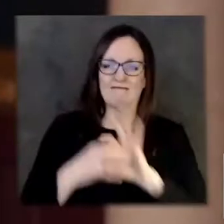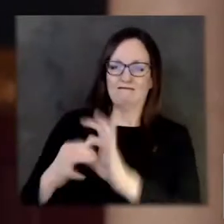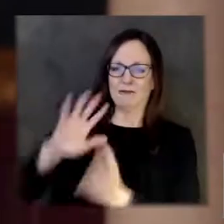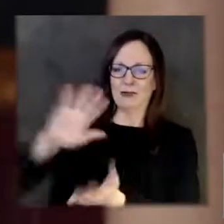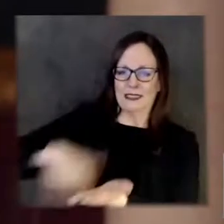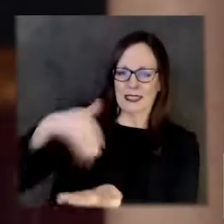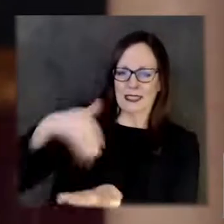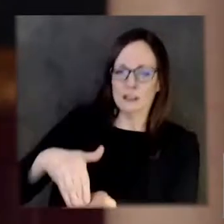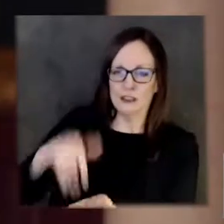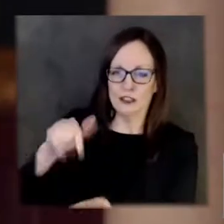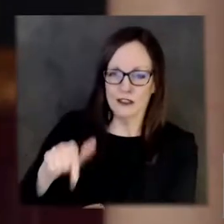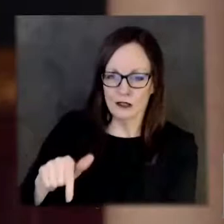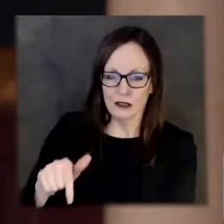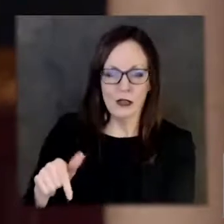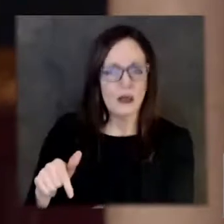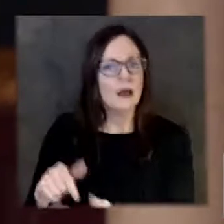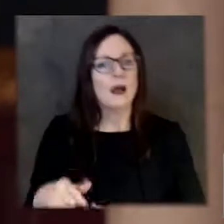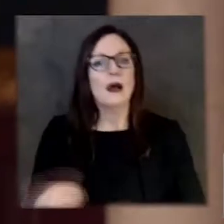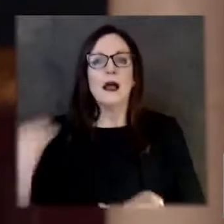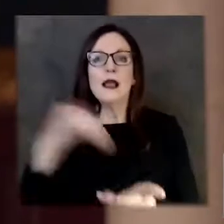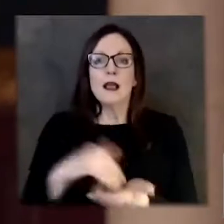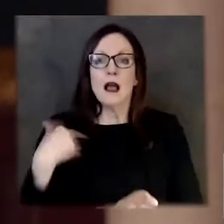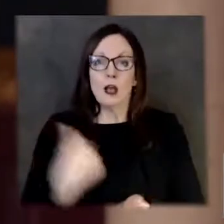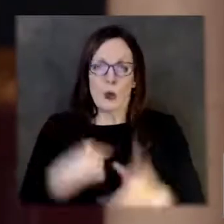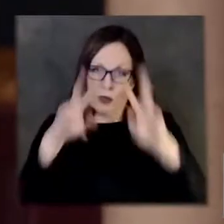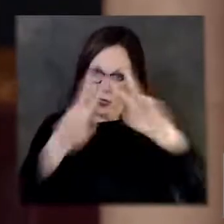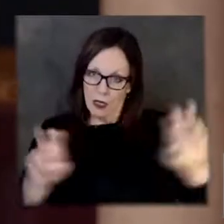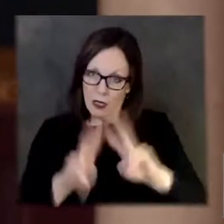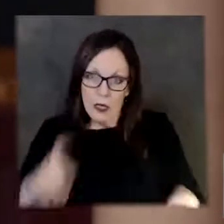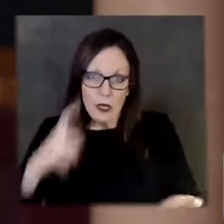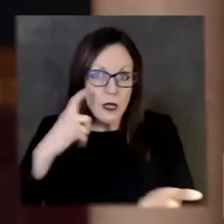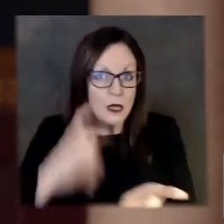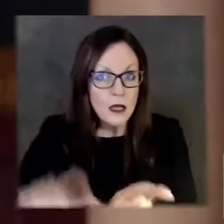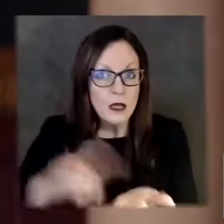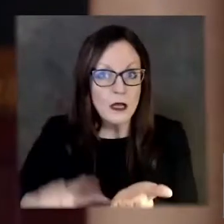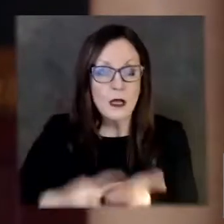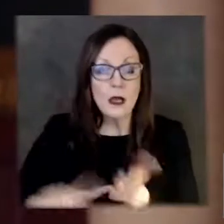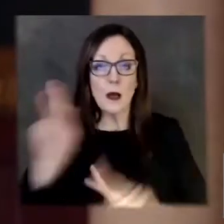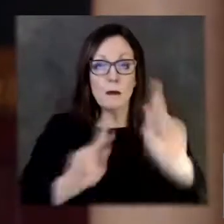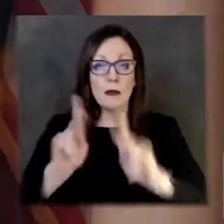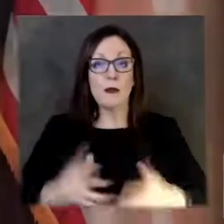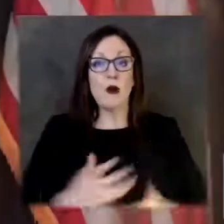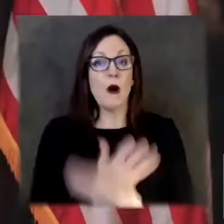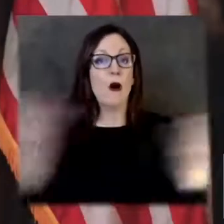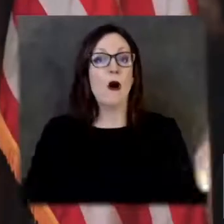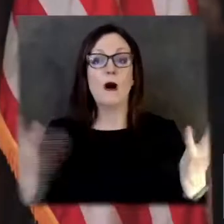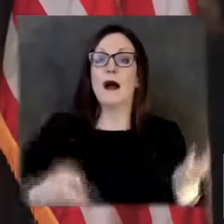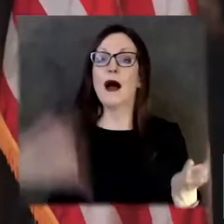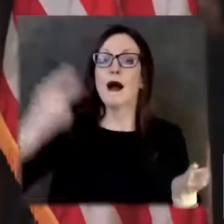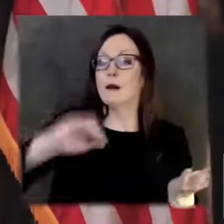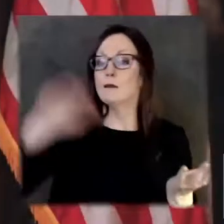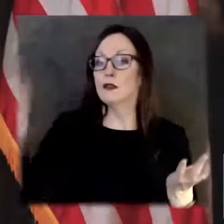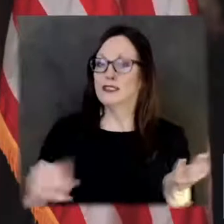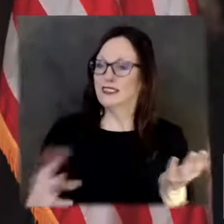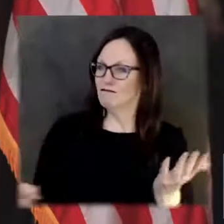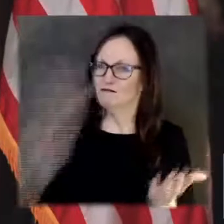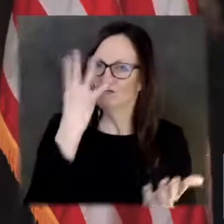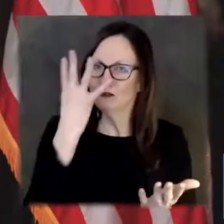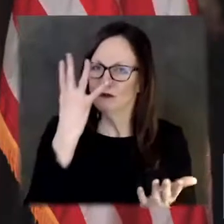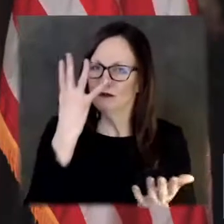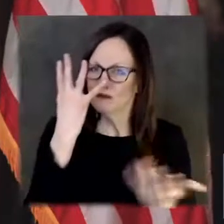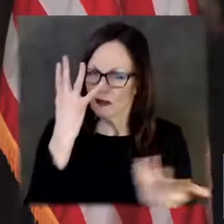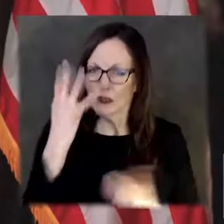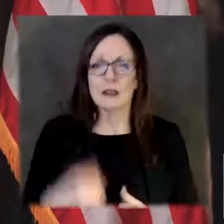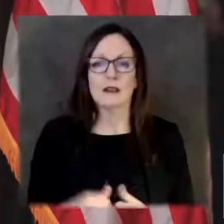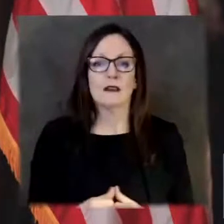on race and prison sentencing in Wisconsin found that compared to their white counterparts of individuals convicted